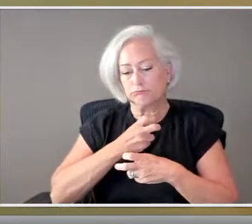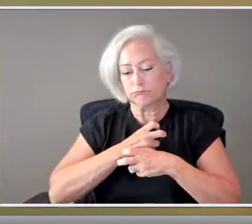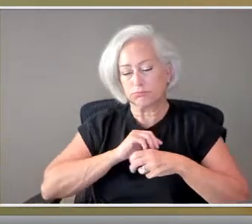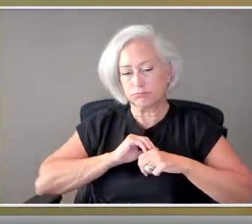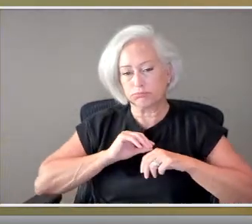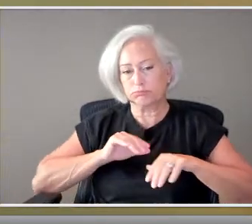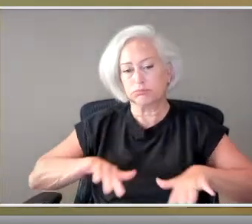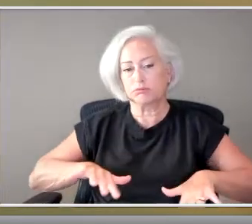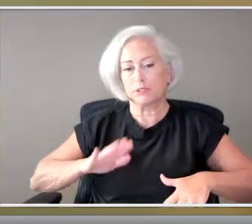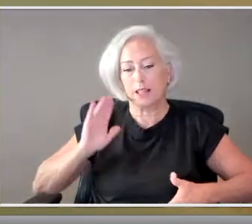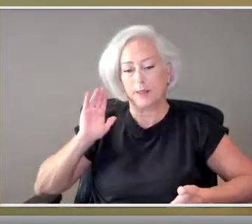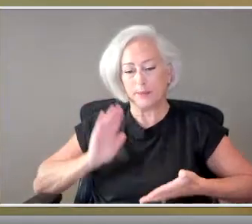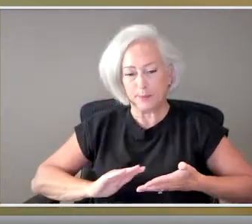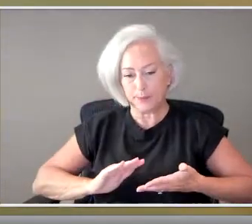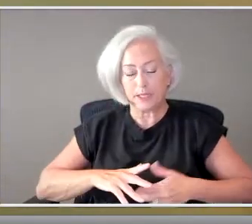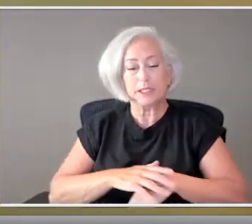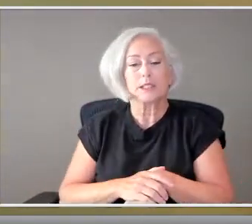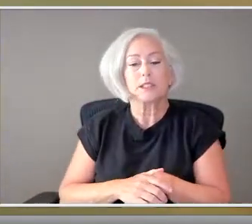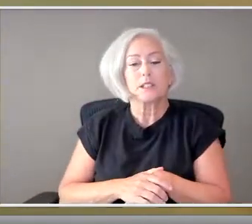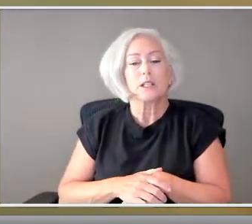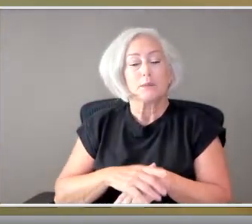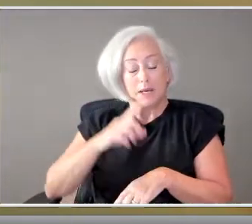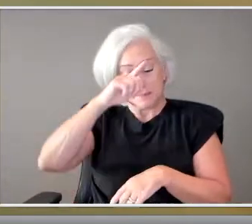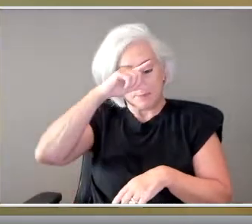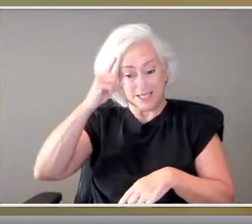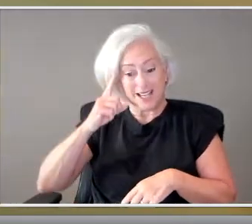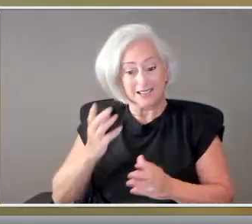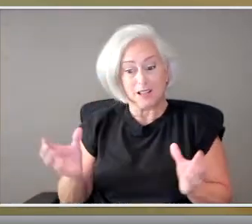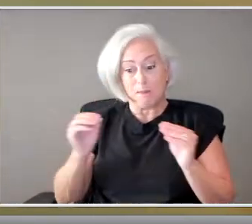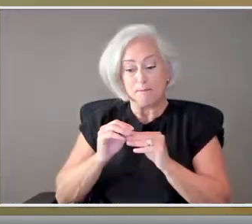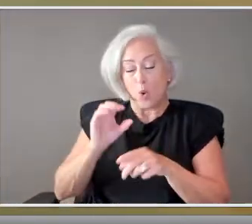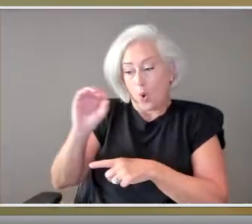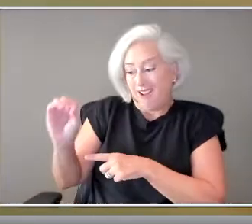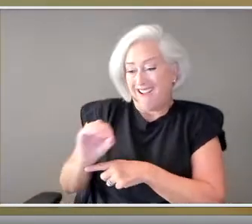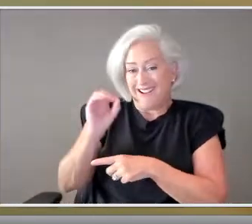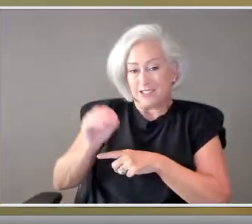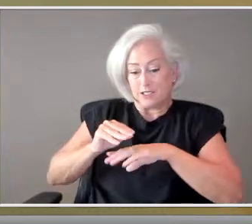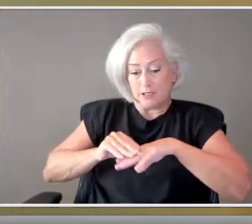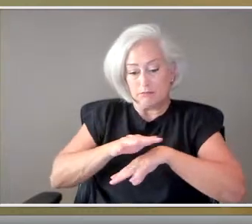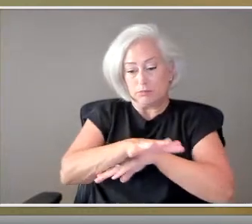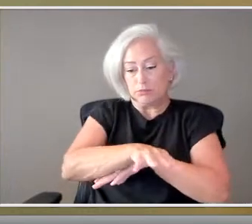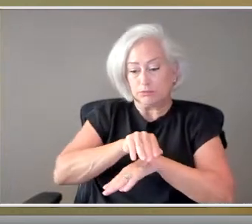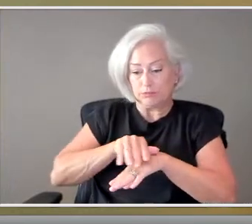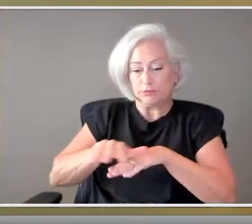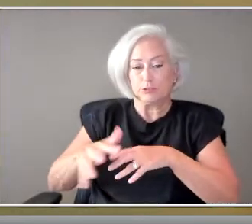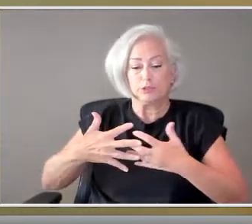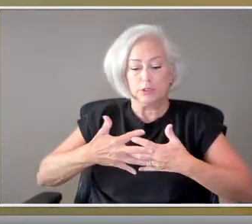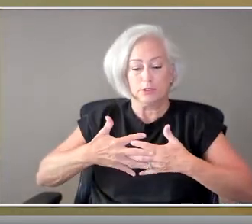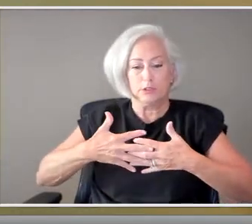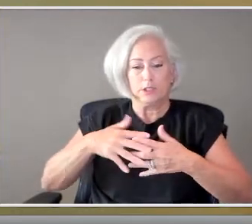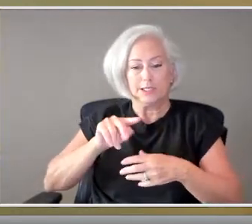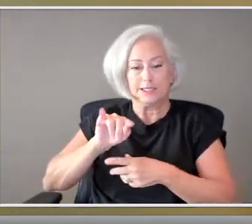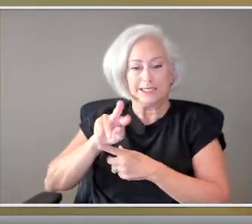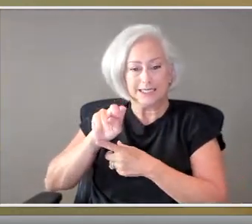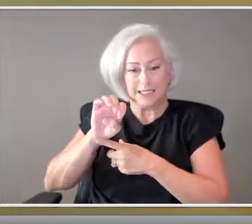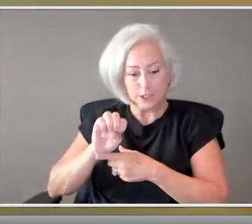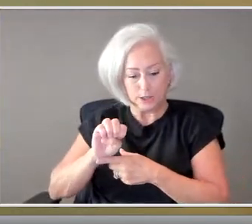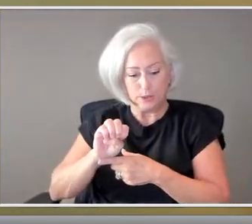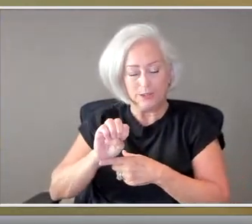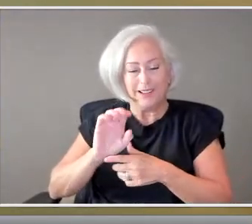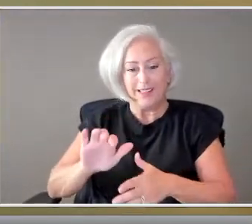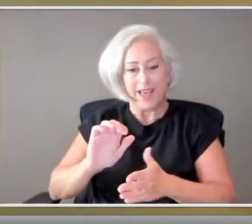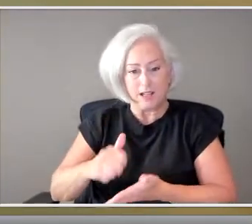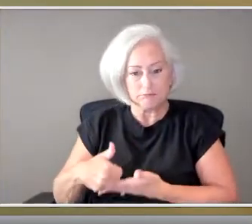that exercise, because of the increased oxygenation to the tissues, which helps prevent cancers in the first